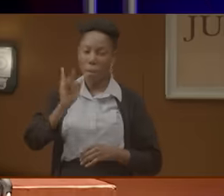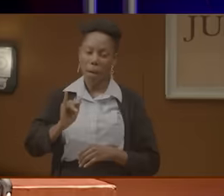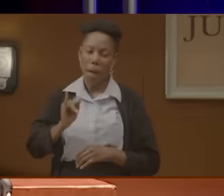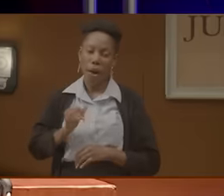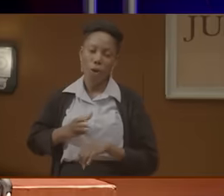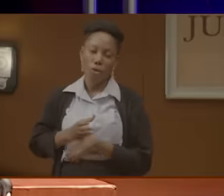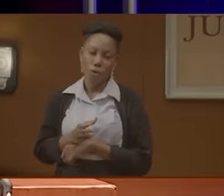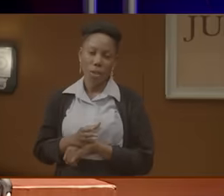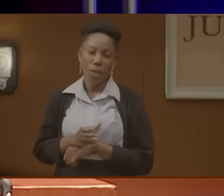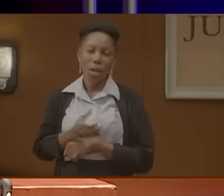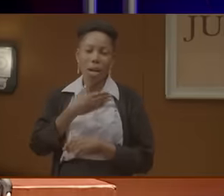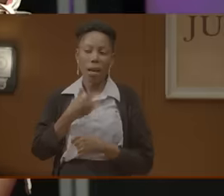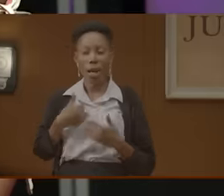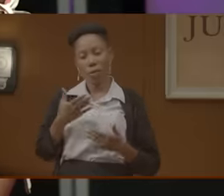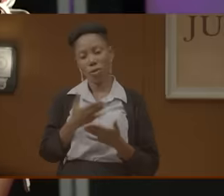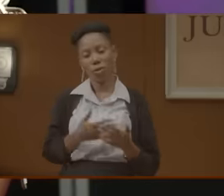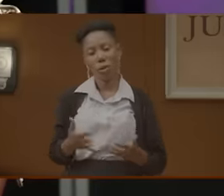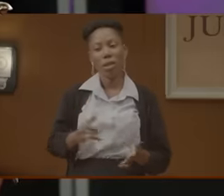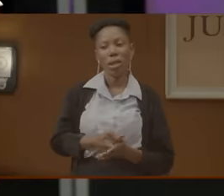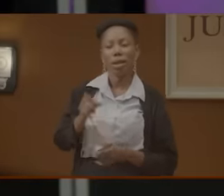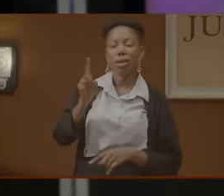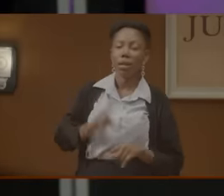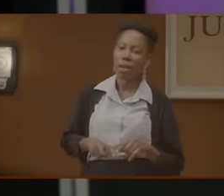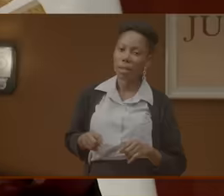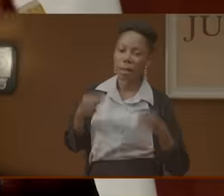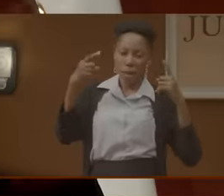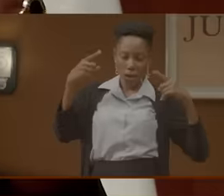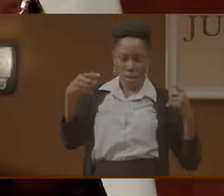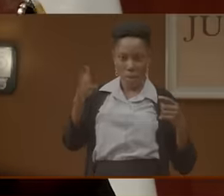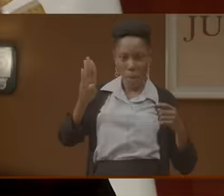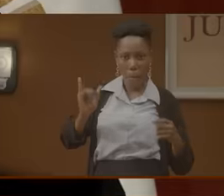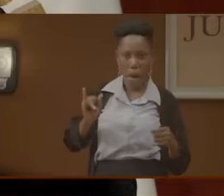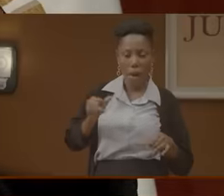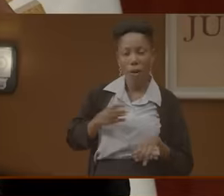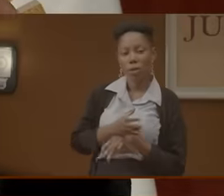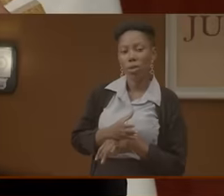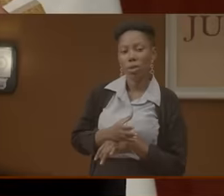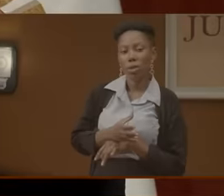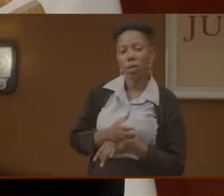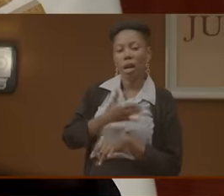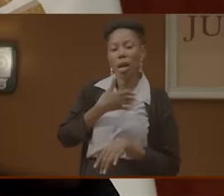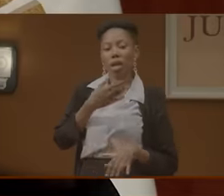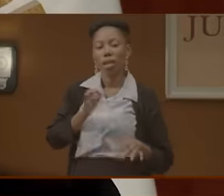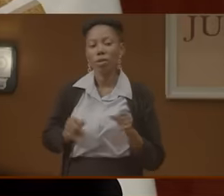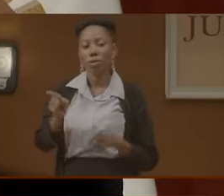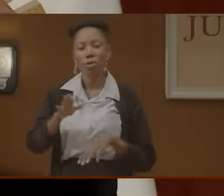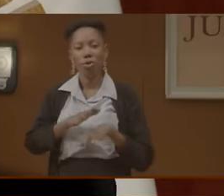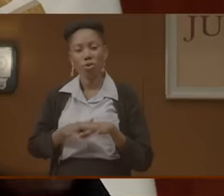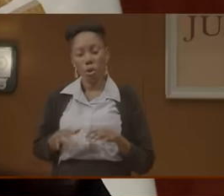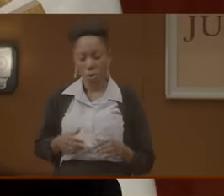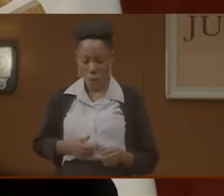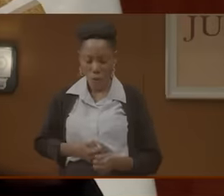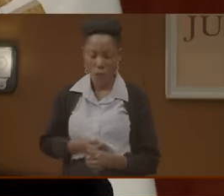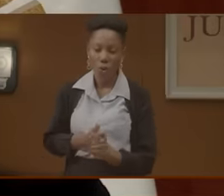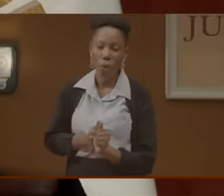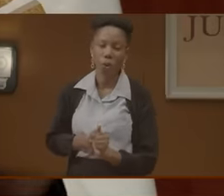And there are some things you too cannot achieve by force. But you have, even if you are not getting along, on the children,